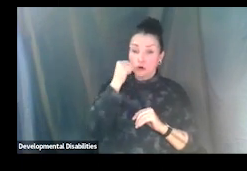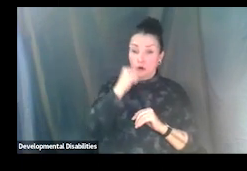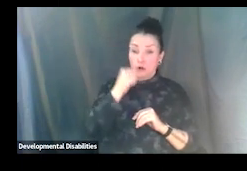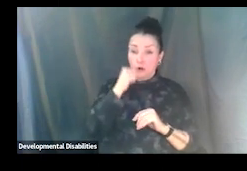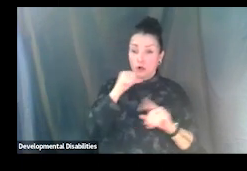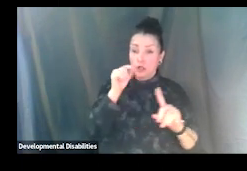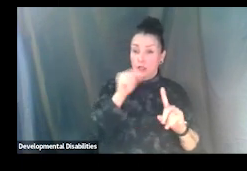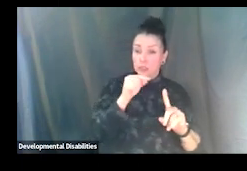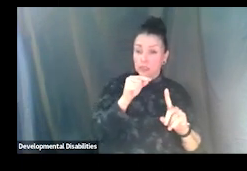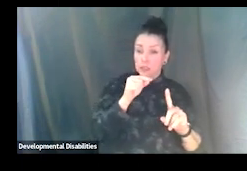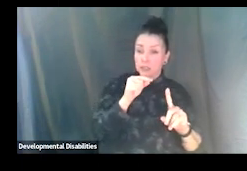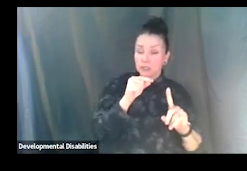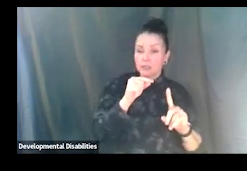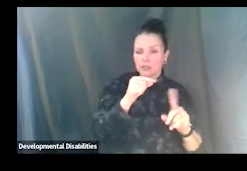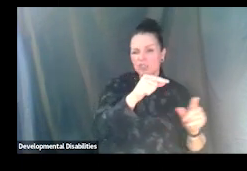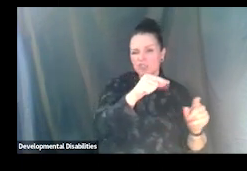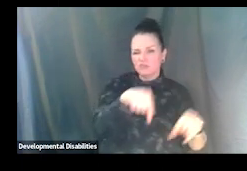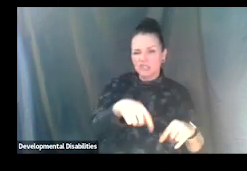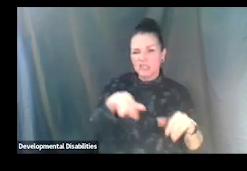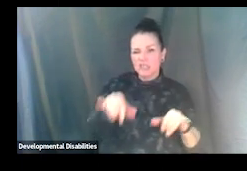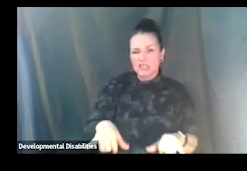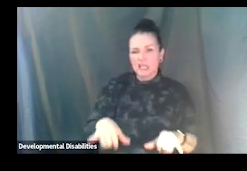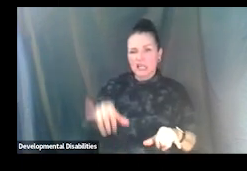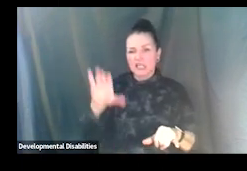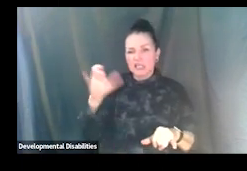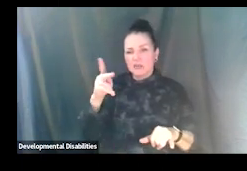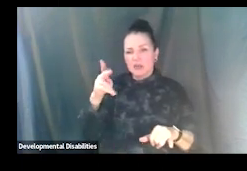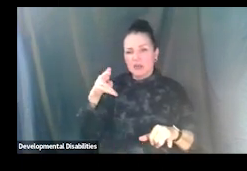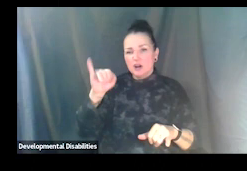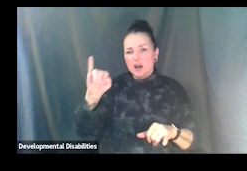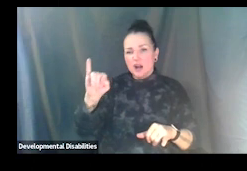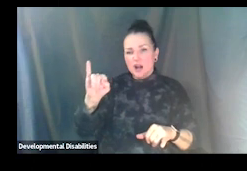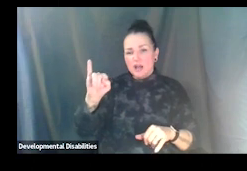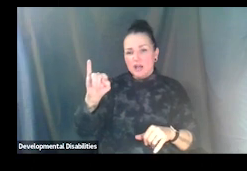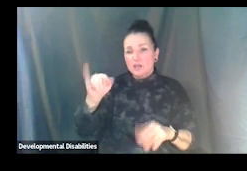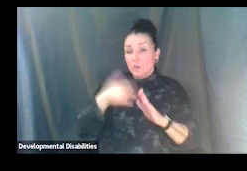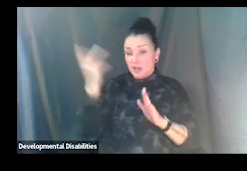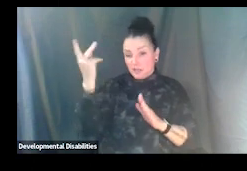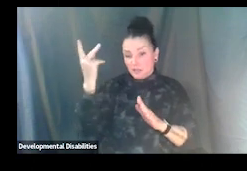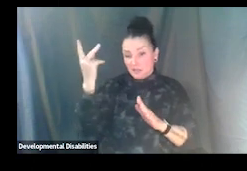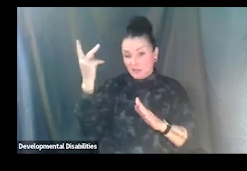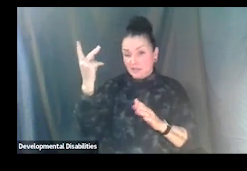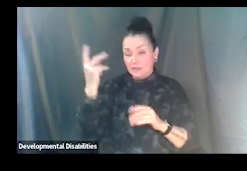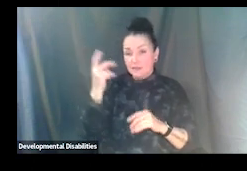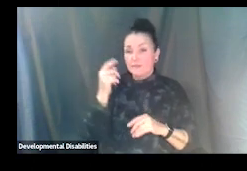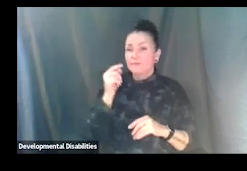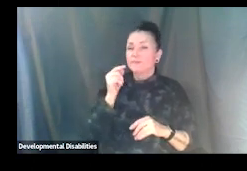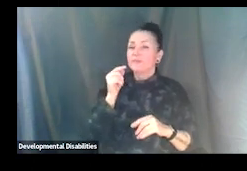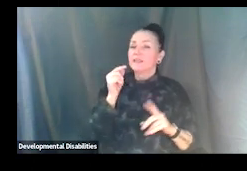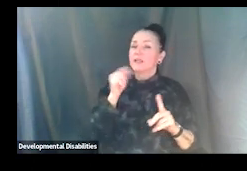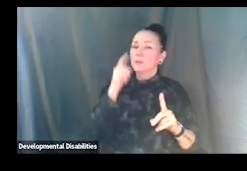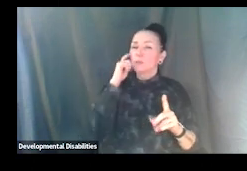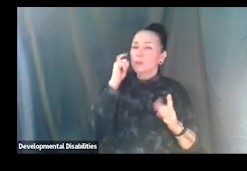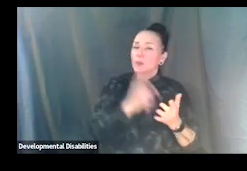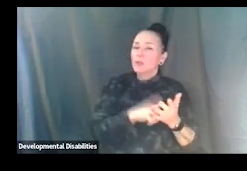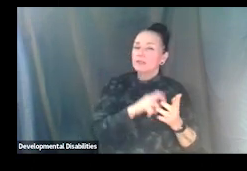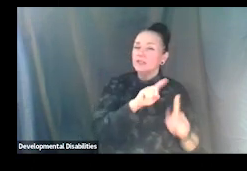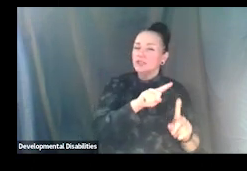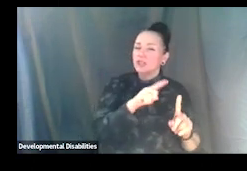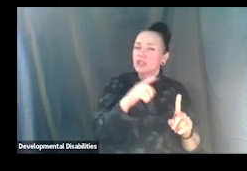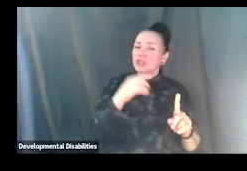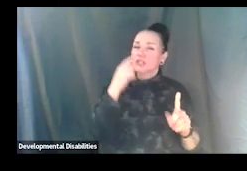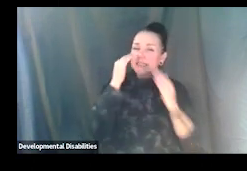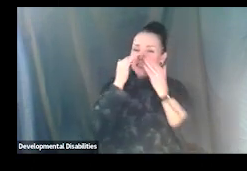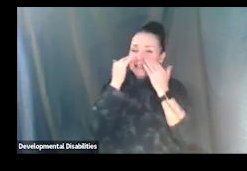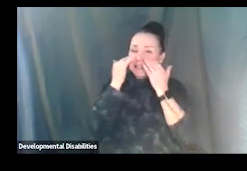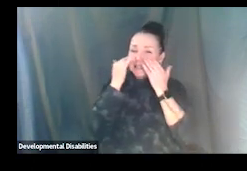remarkably self-injurious. But I think whenever she had a sinus infection, her the rate of self-injurious behavior really skyrocketed. And there's another boy I